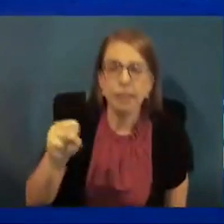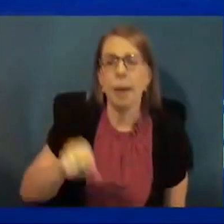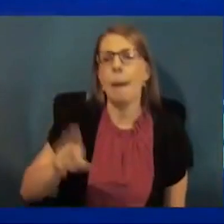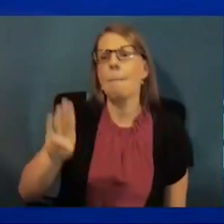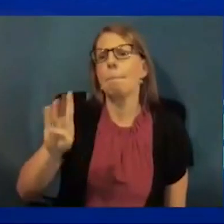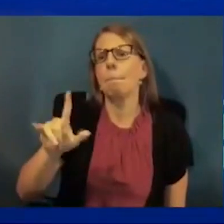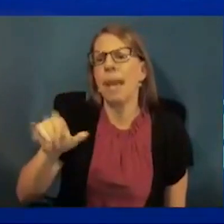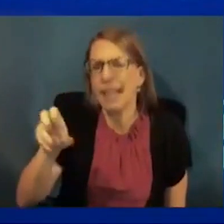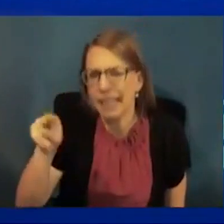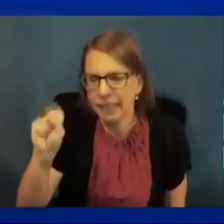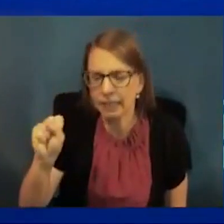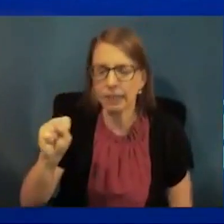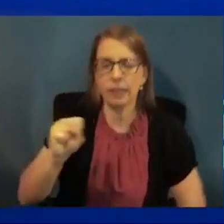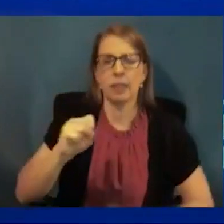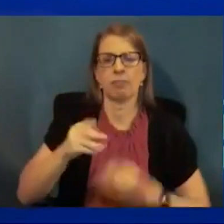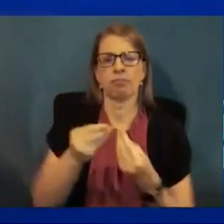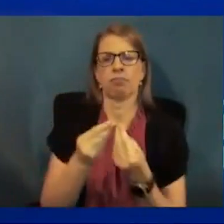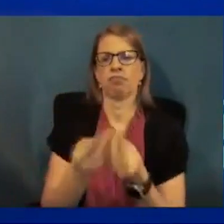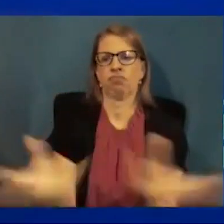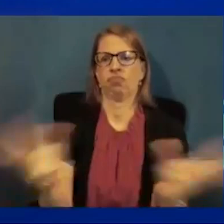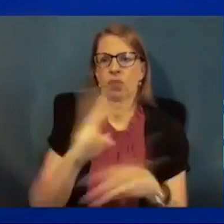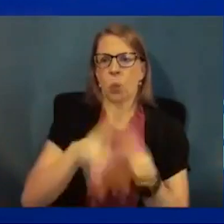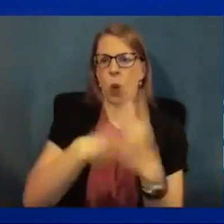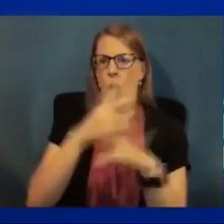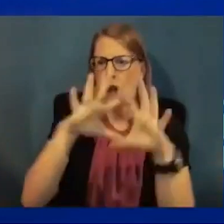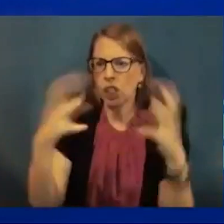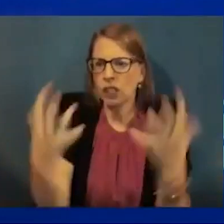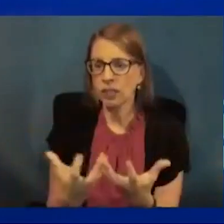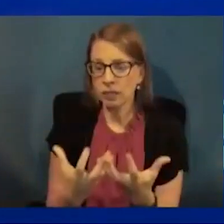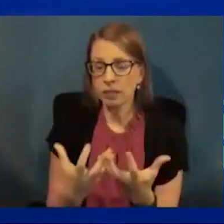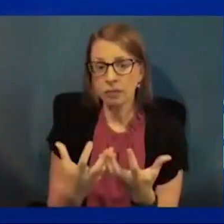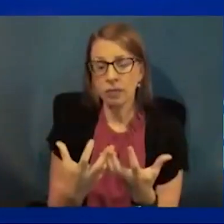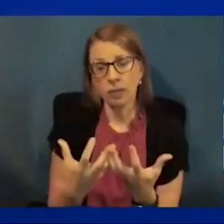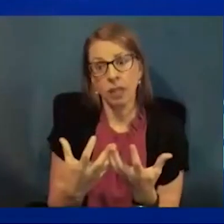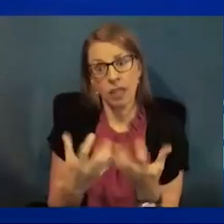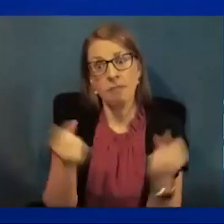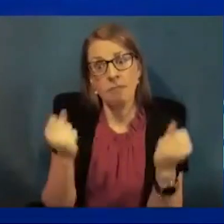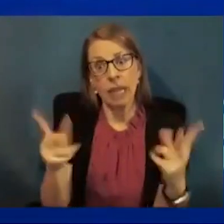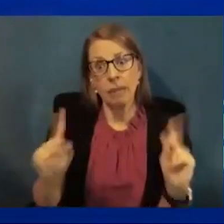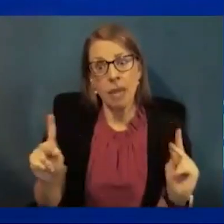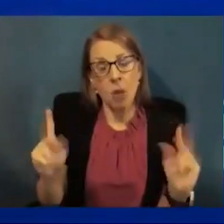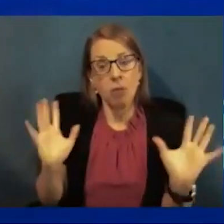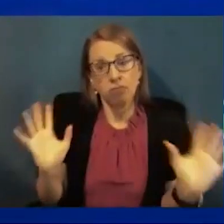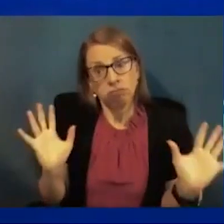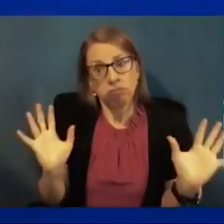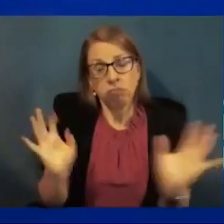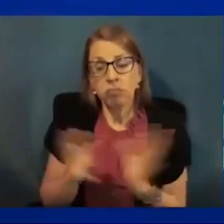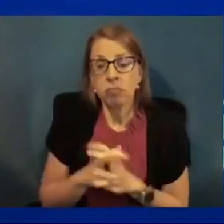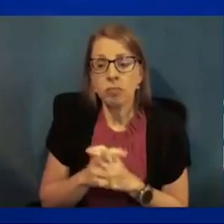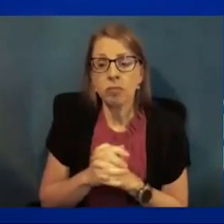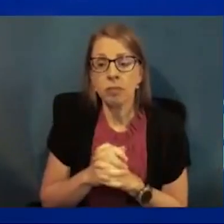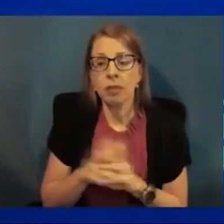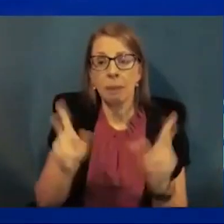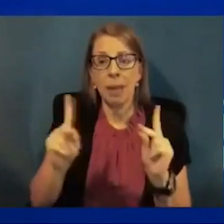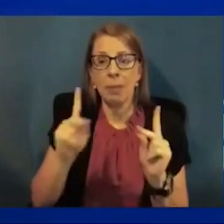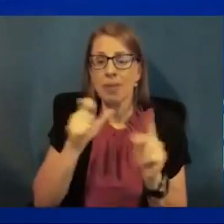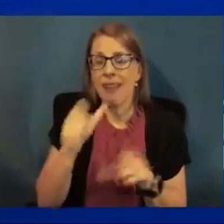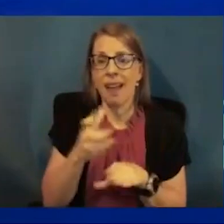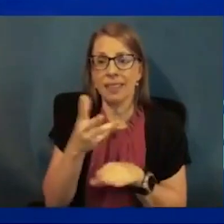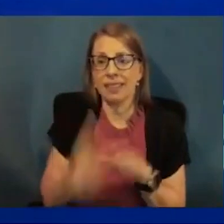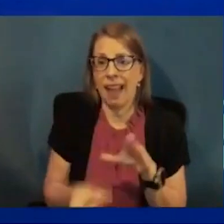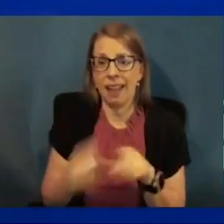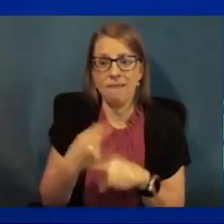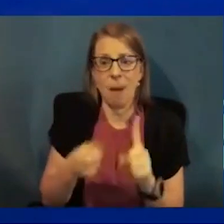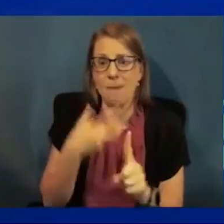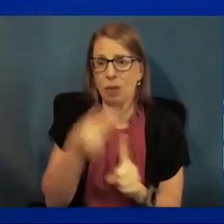people. That's approximately a very large number. And people are not dying in droves from the vaccination. Have